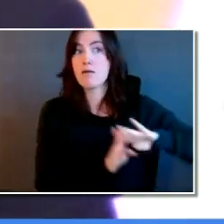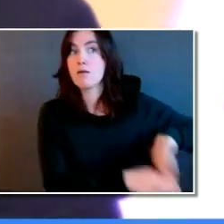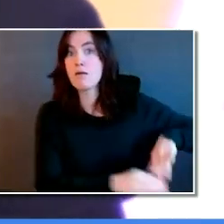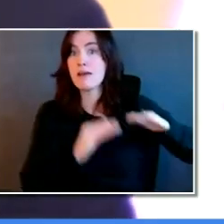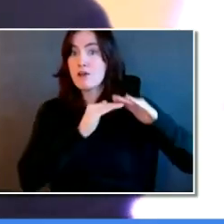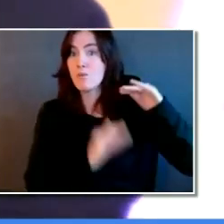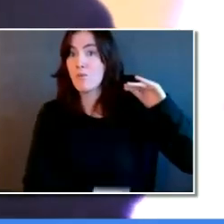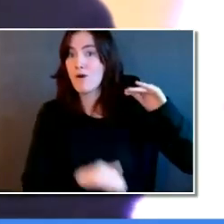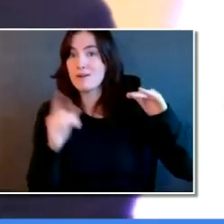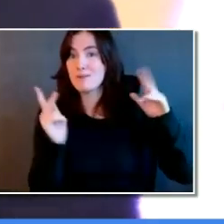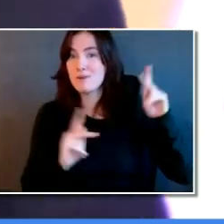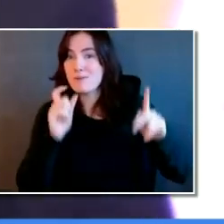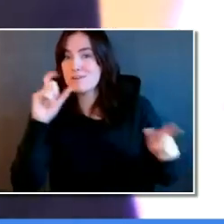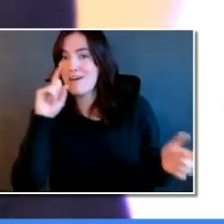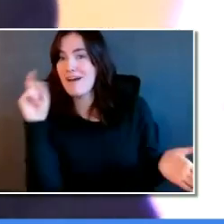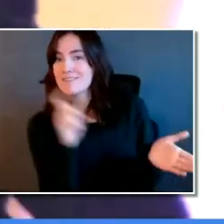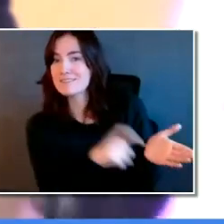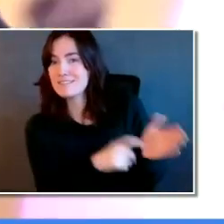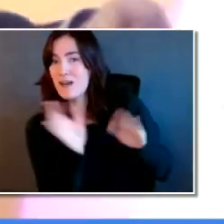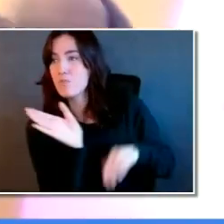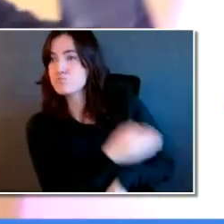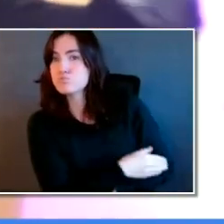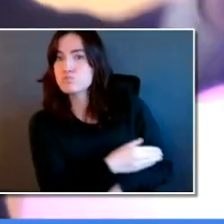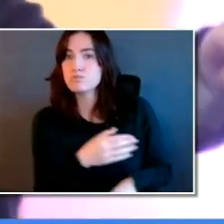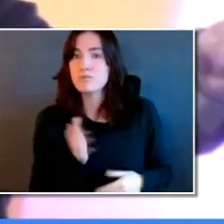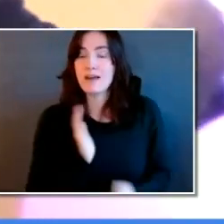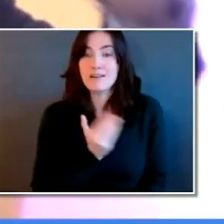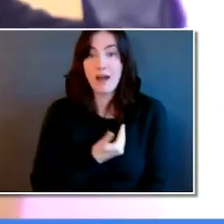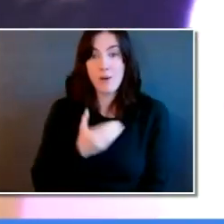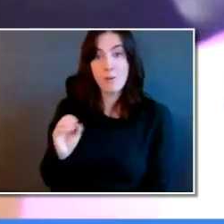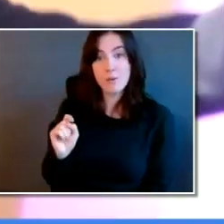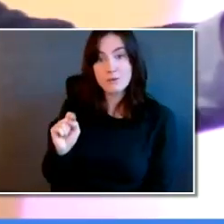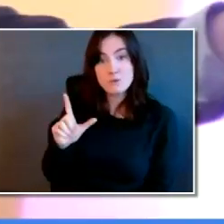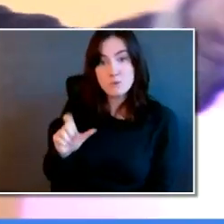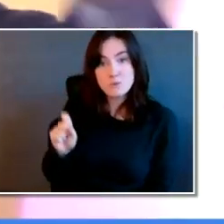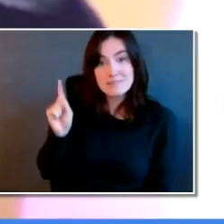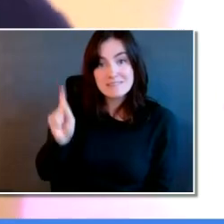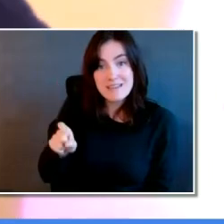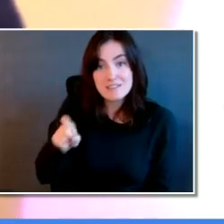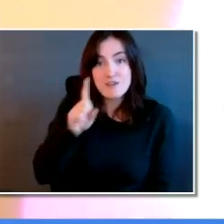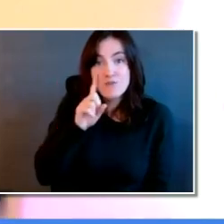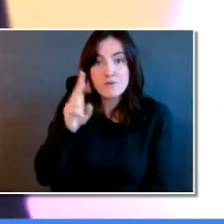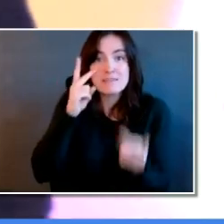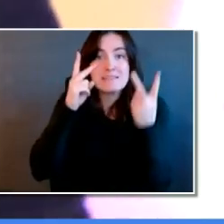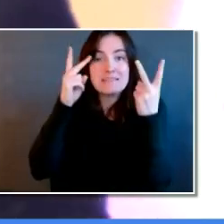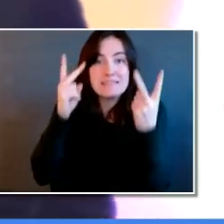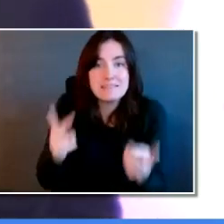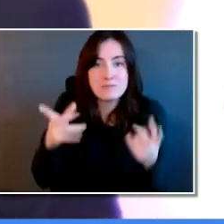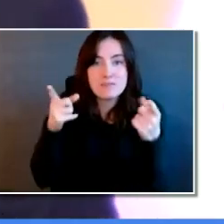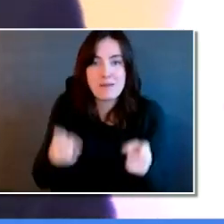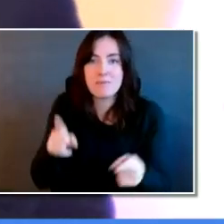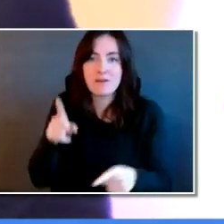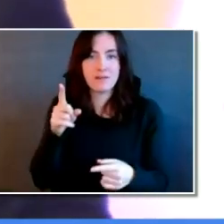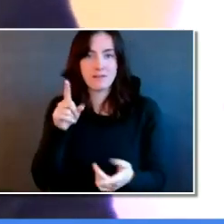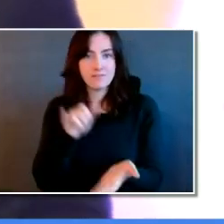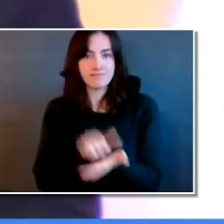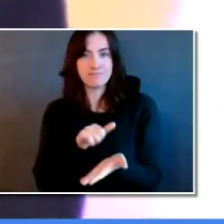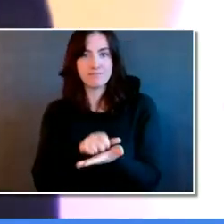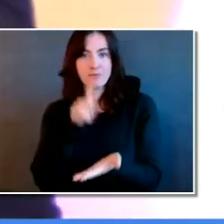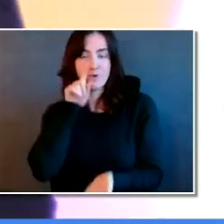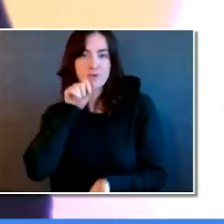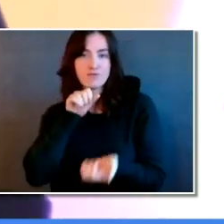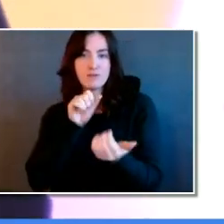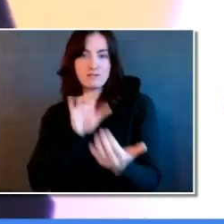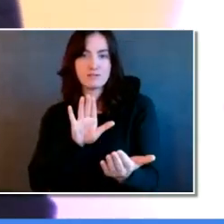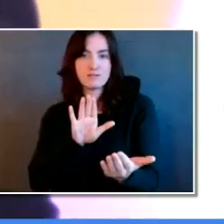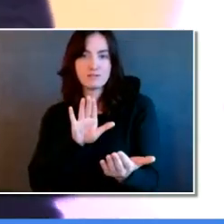mind and you strip us of the tools necessary to see it, then we can't address it. So you wouldn't be